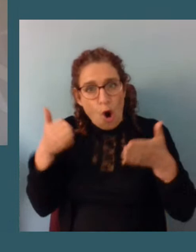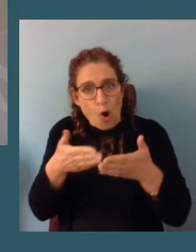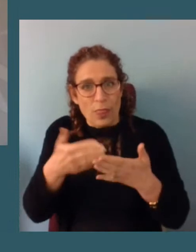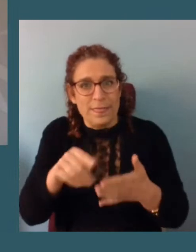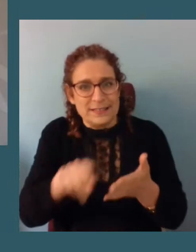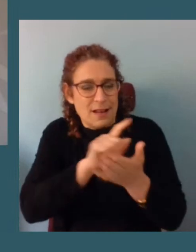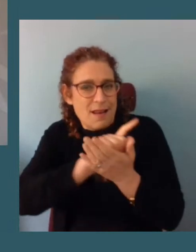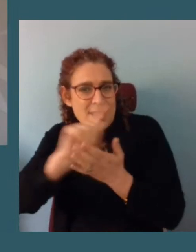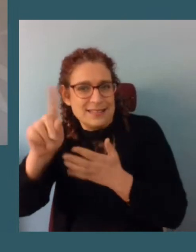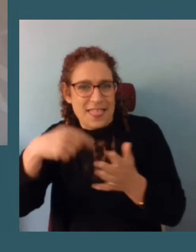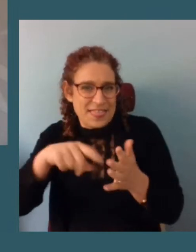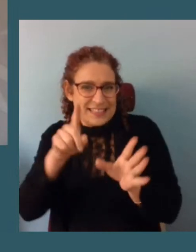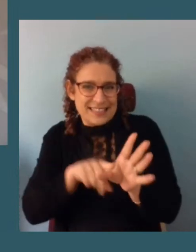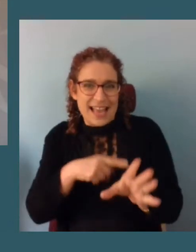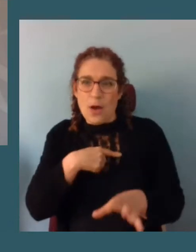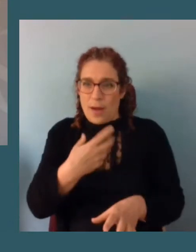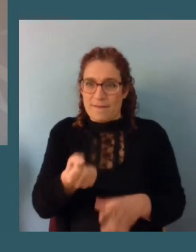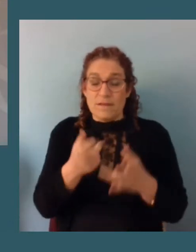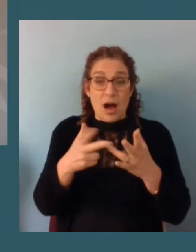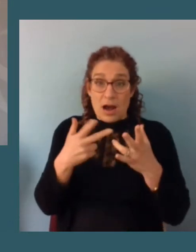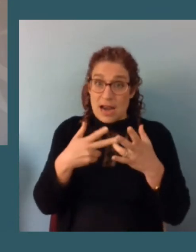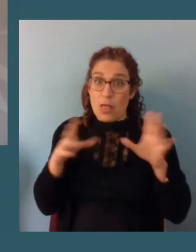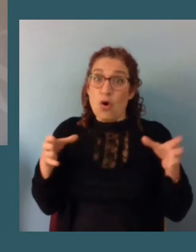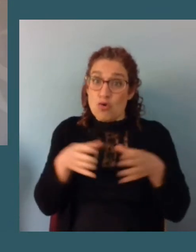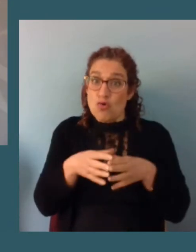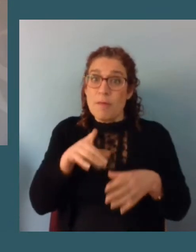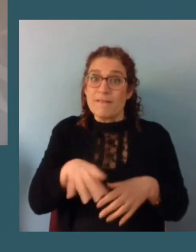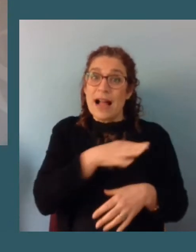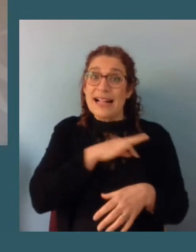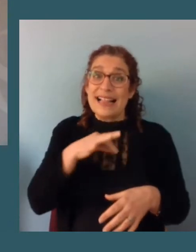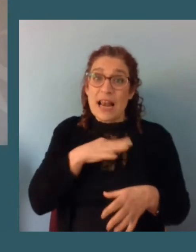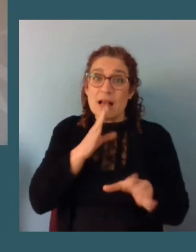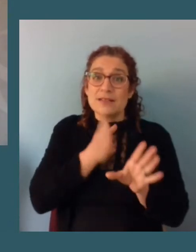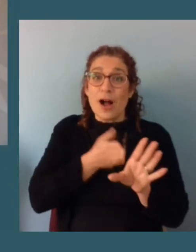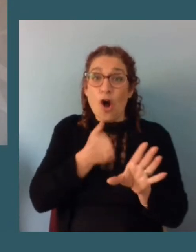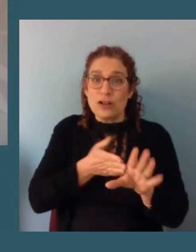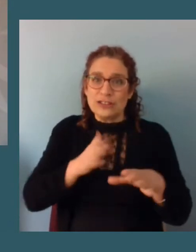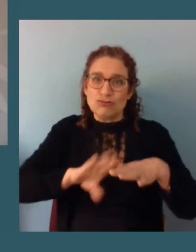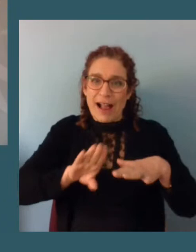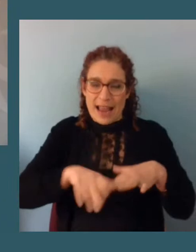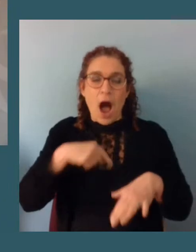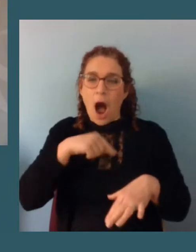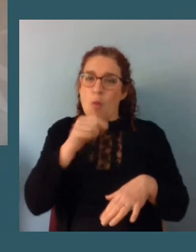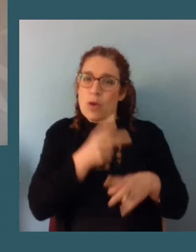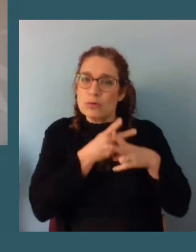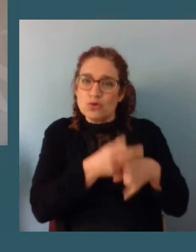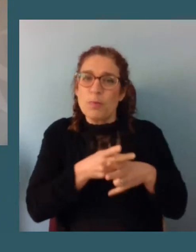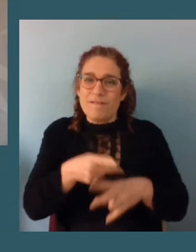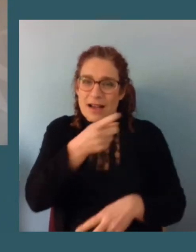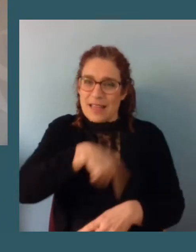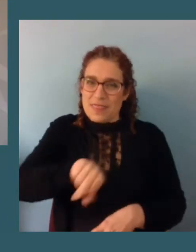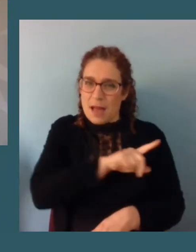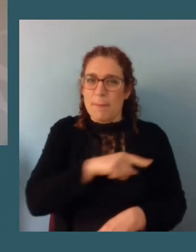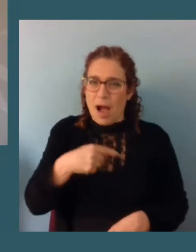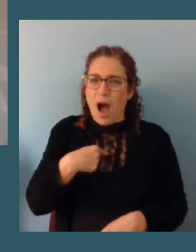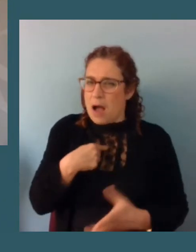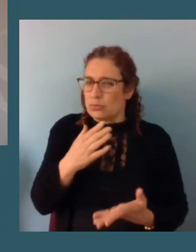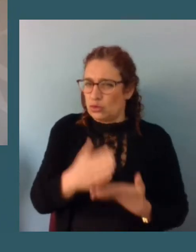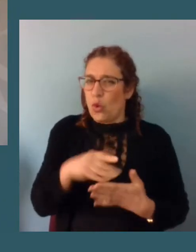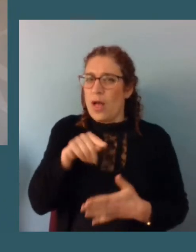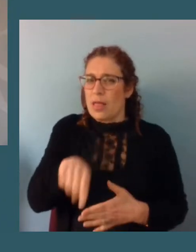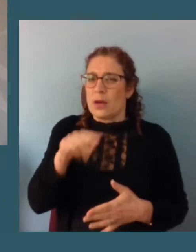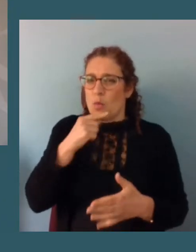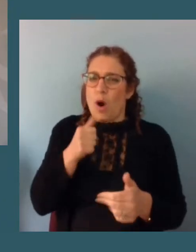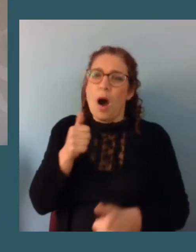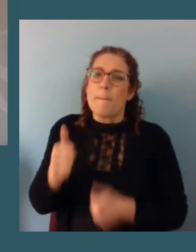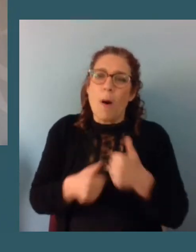got another cohort of clinical psychology trainees that I'll be supervising, and I suspect this will be a popular area for